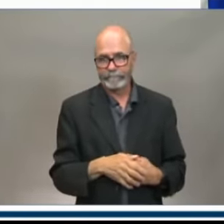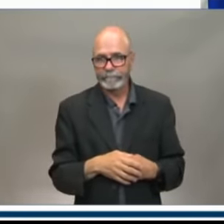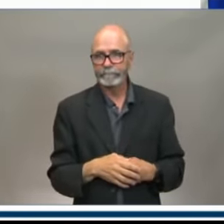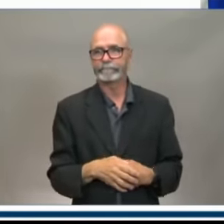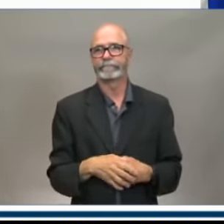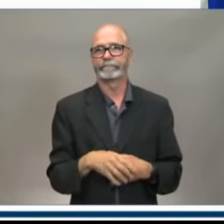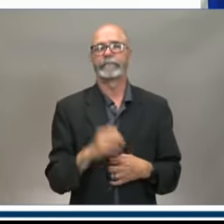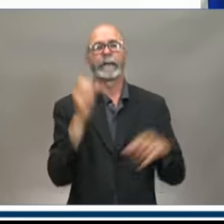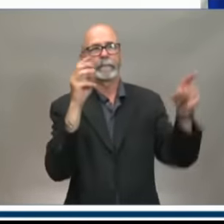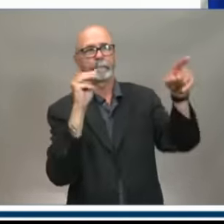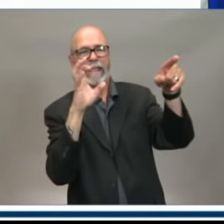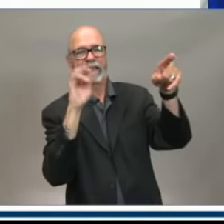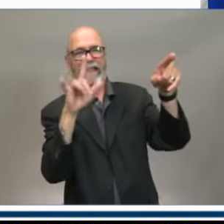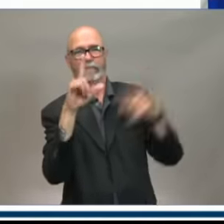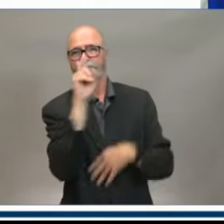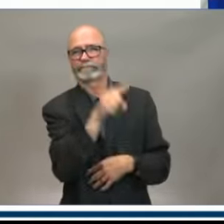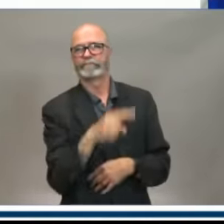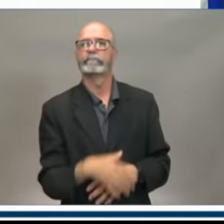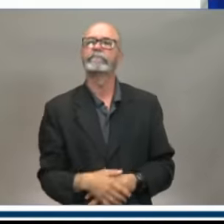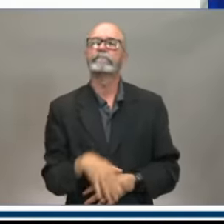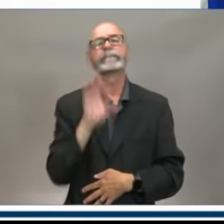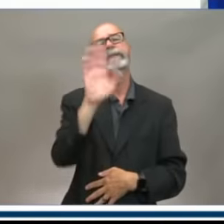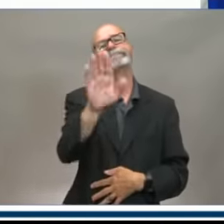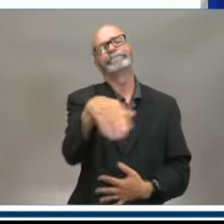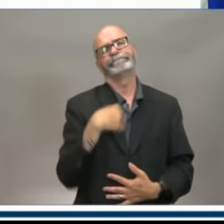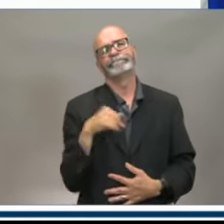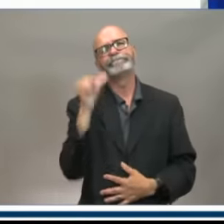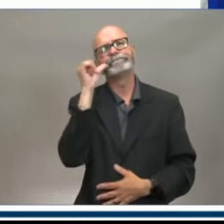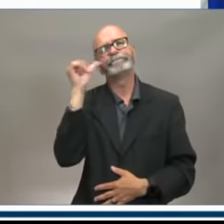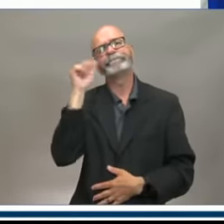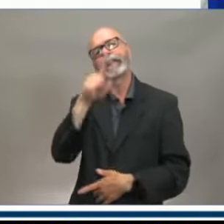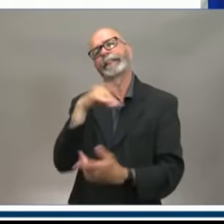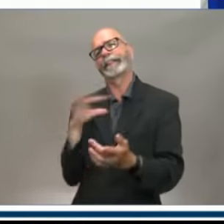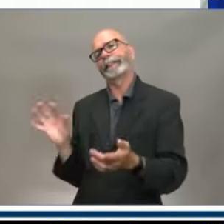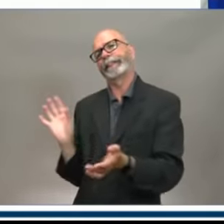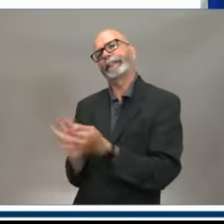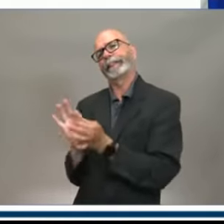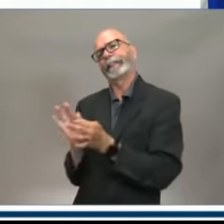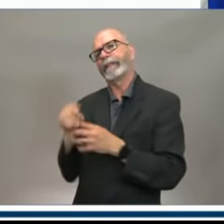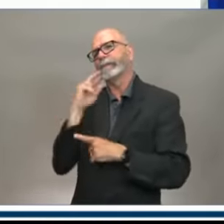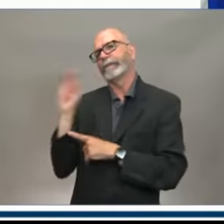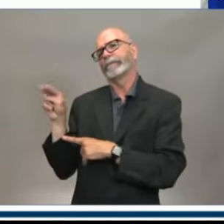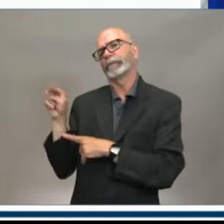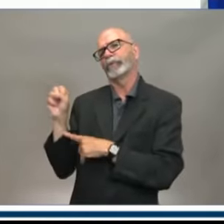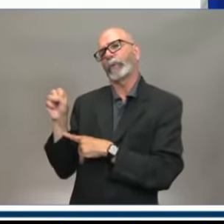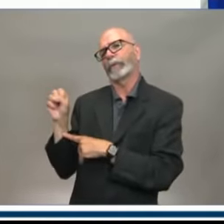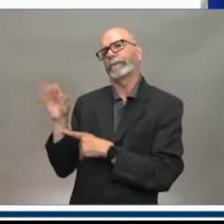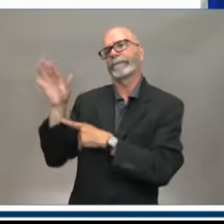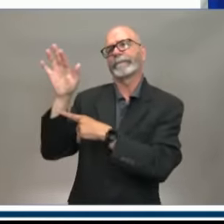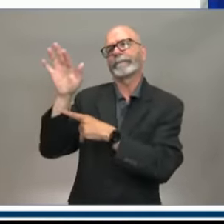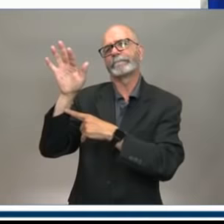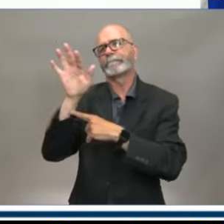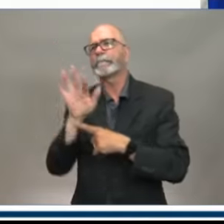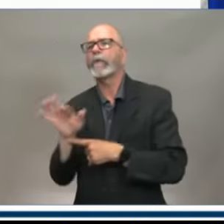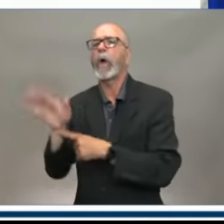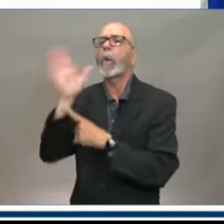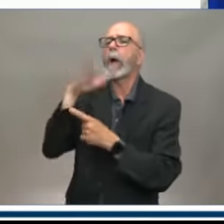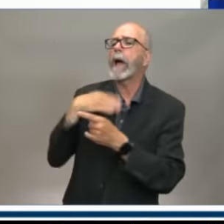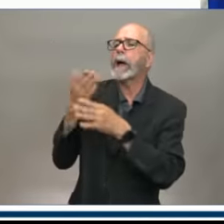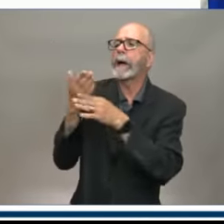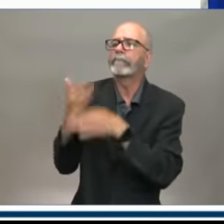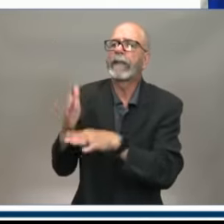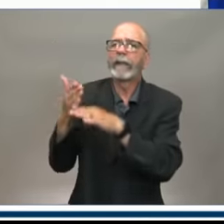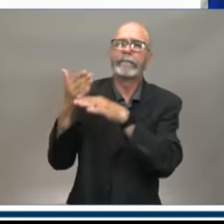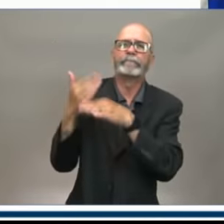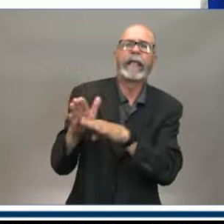Premier. Yesterday you said that it's been made clear that Nova Scotia is not taking a phased approach and that all the businesses will be opening at once when